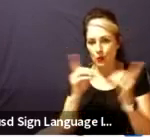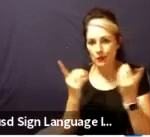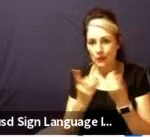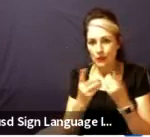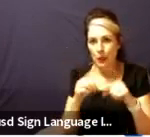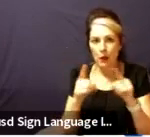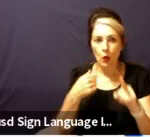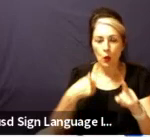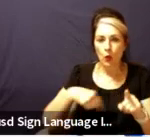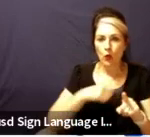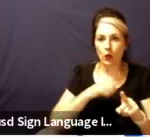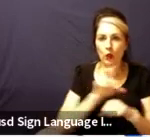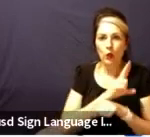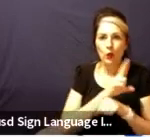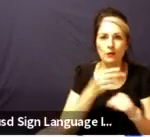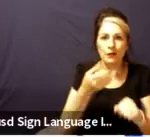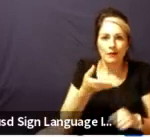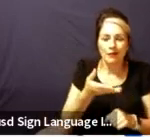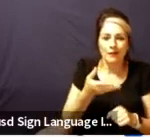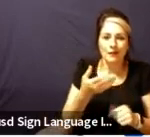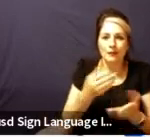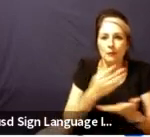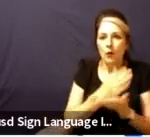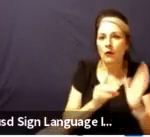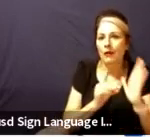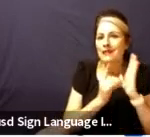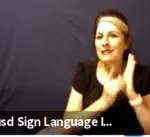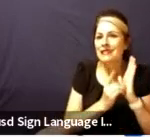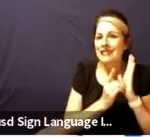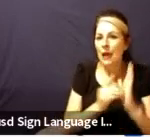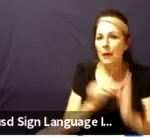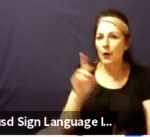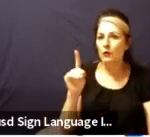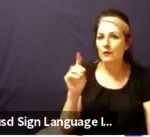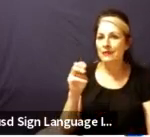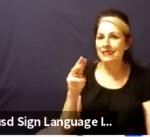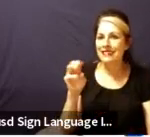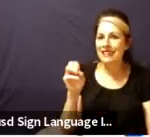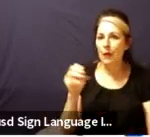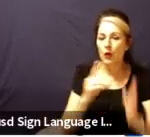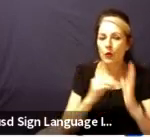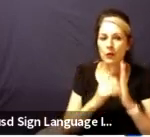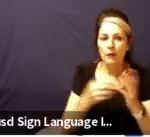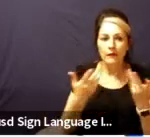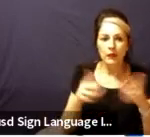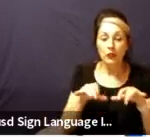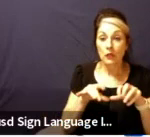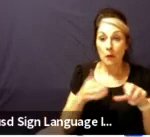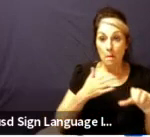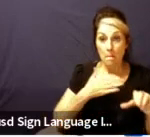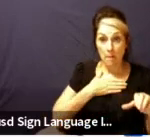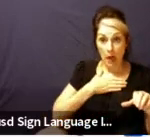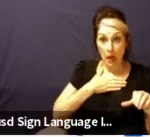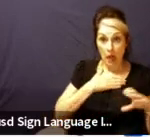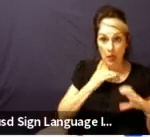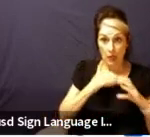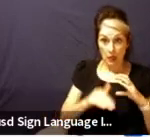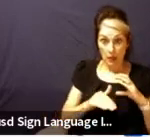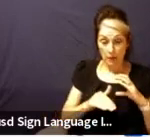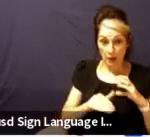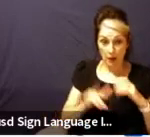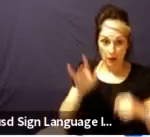we're using this as for the demo. So I've already typed in my email address. I'm going to go ahead and